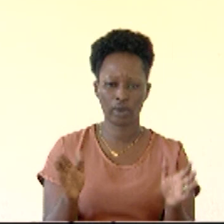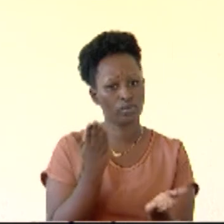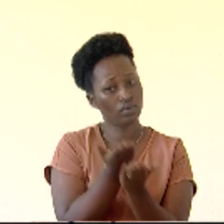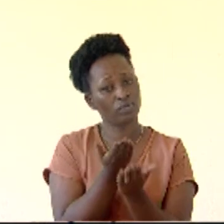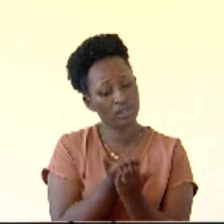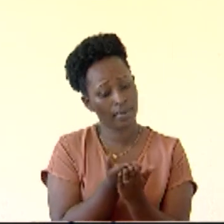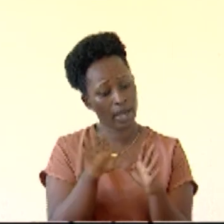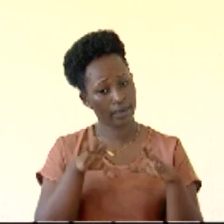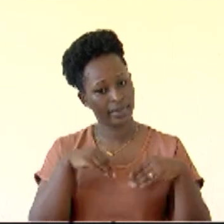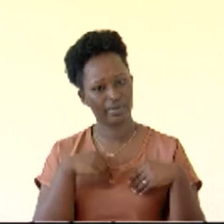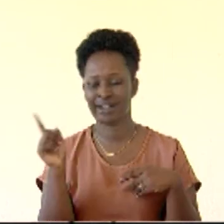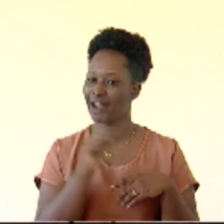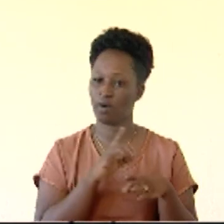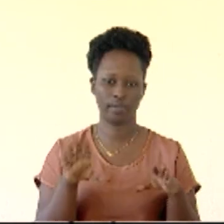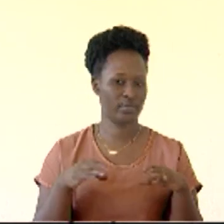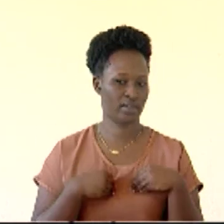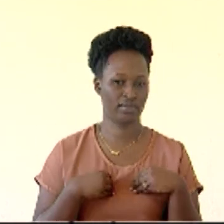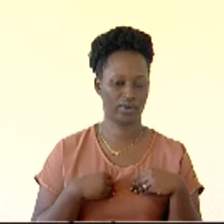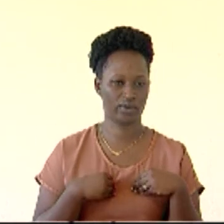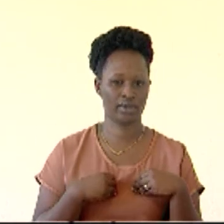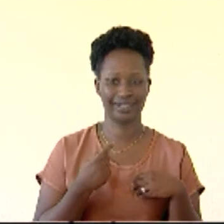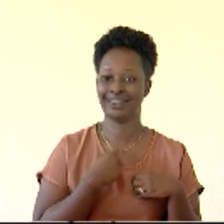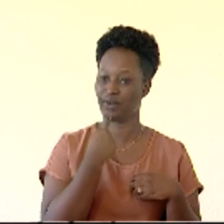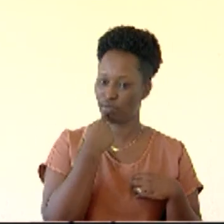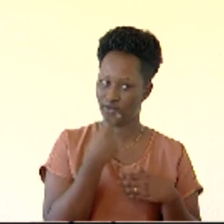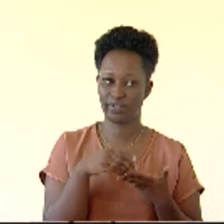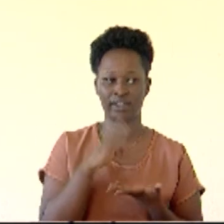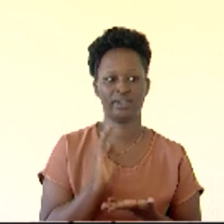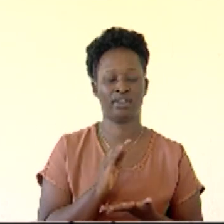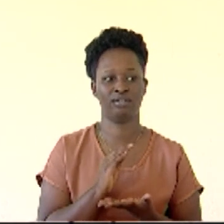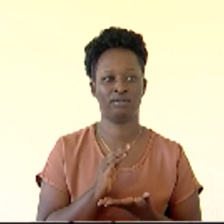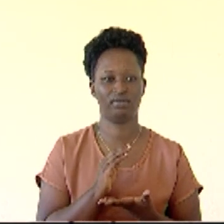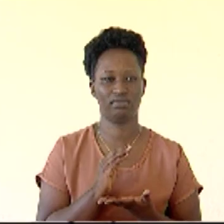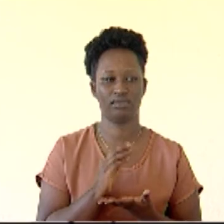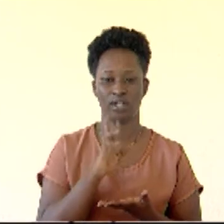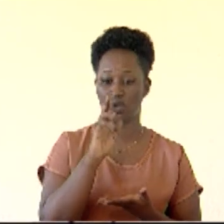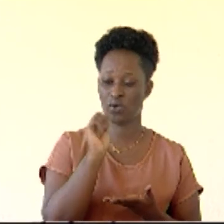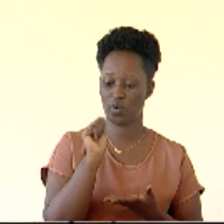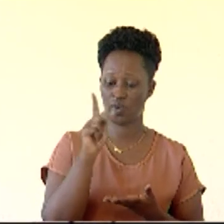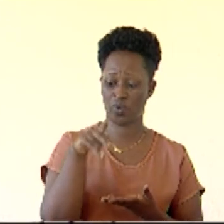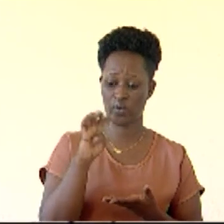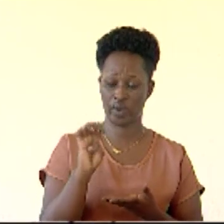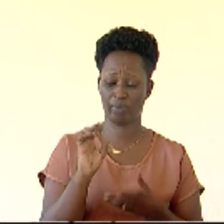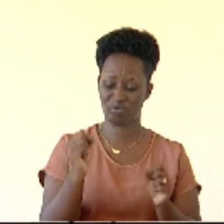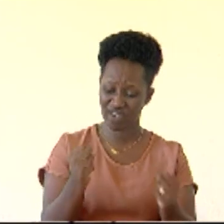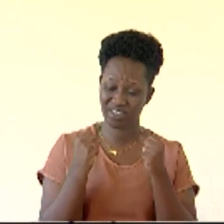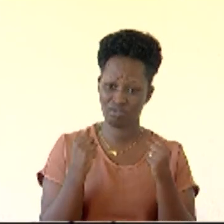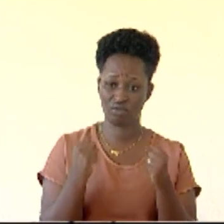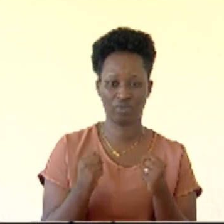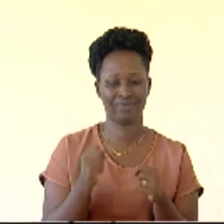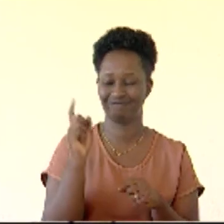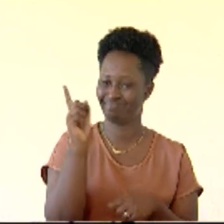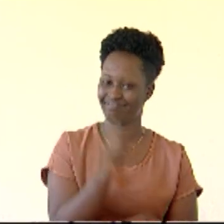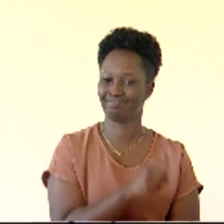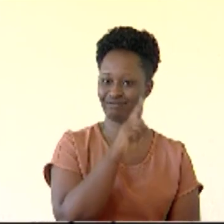not allowed. I'm mentioning it and emphasizing on that. Rape. These old people who are raping young girls, they are not allowed.